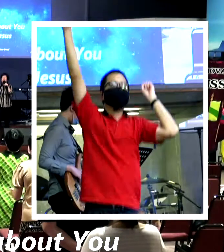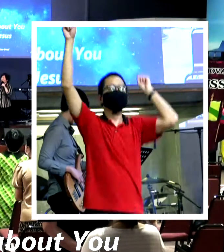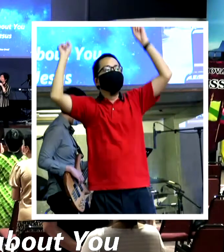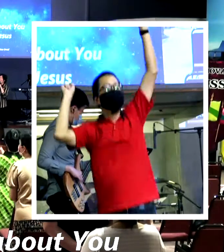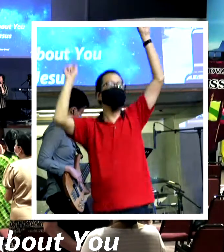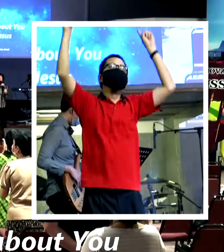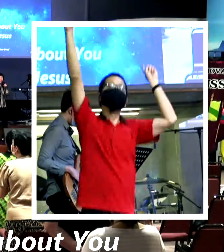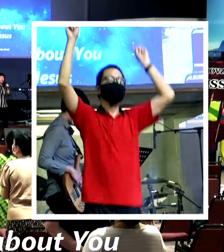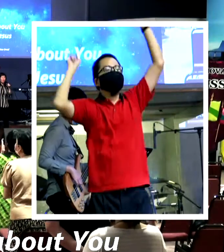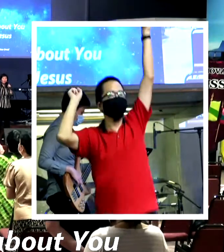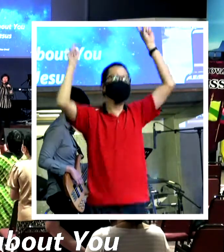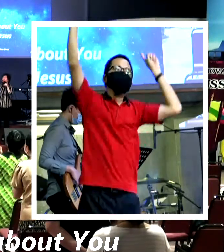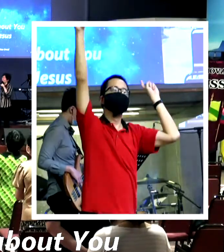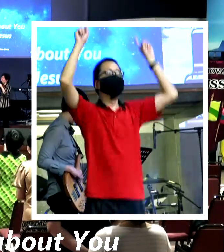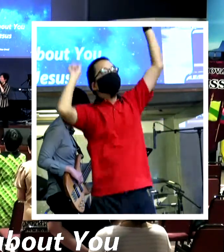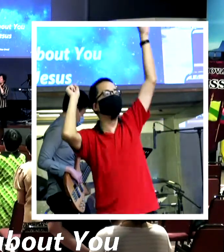It's all about you.